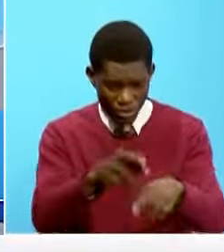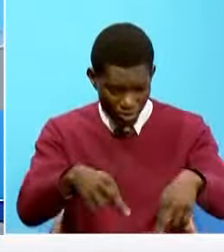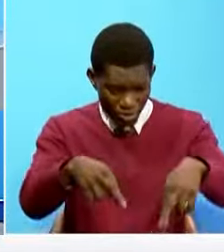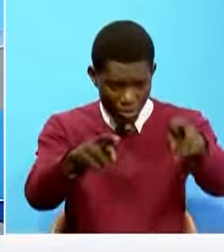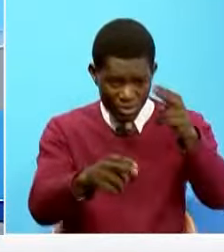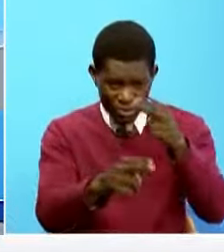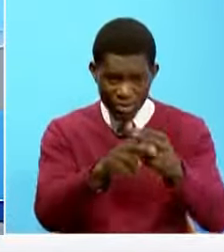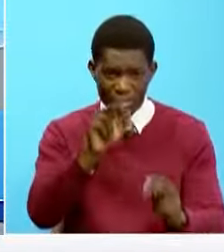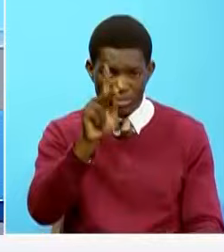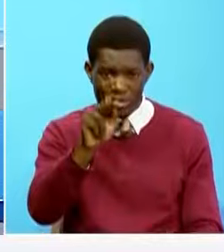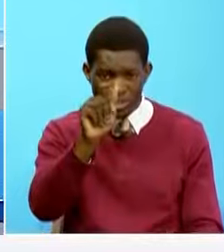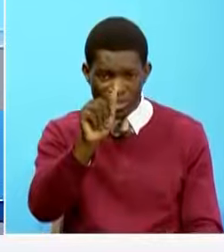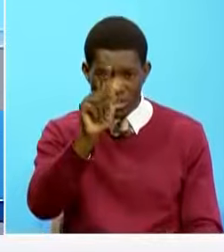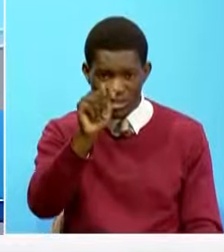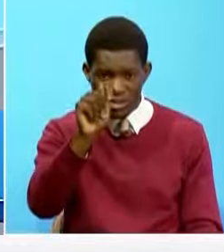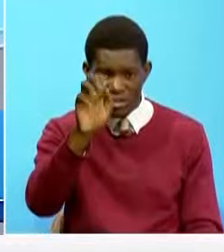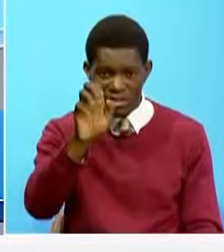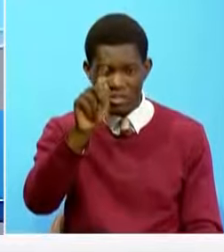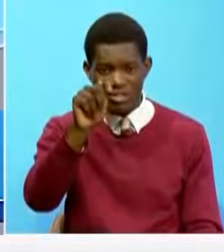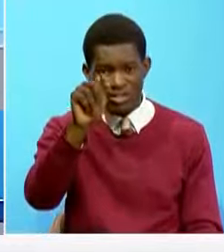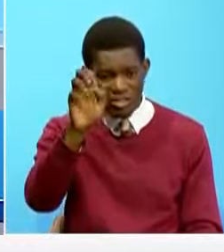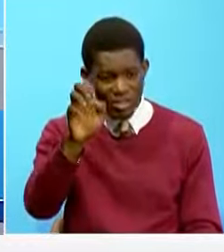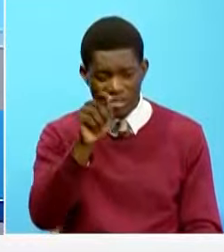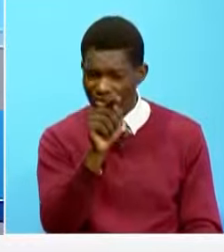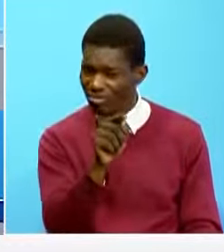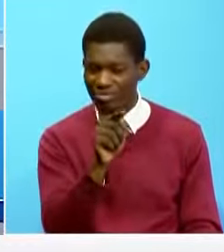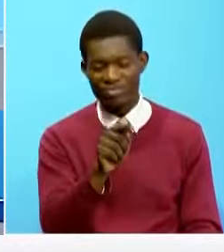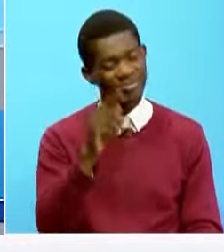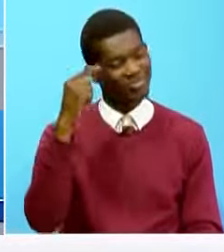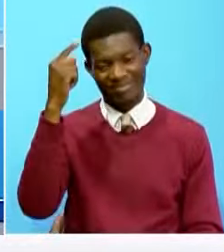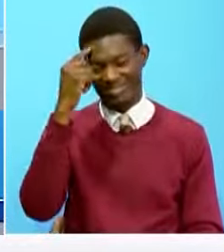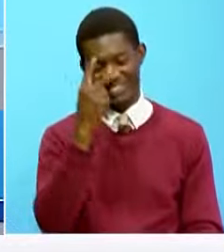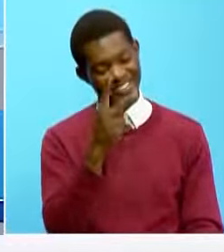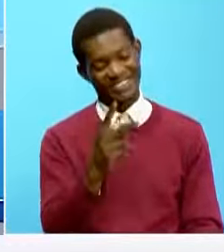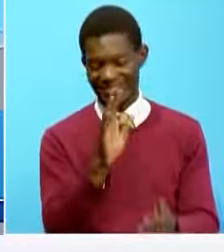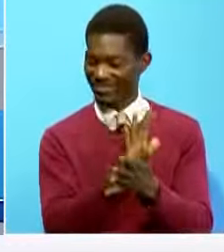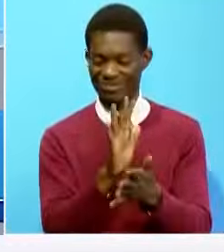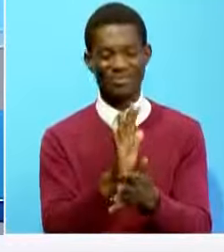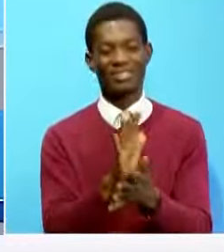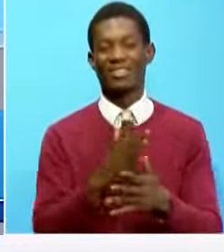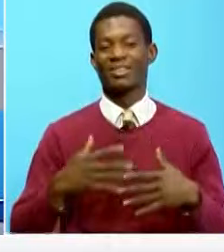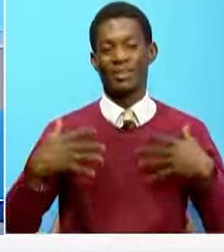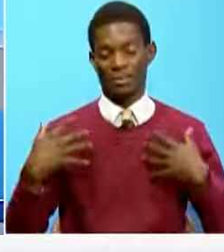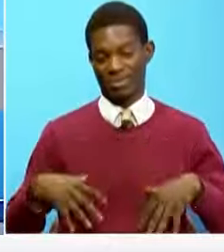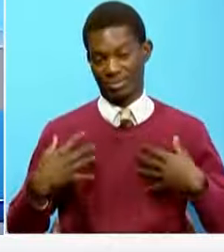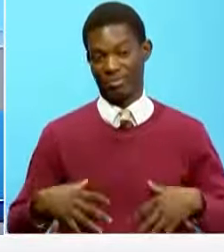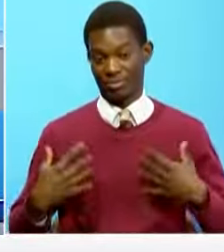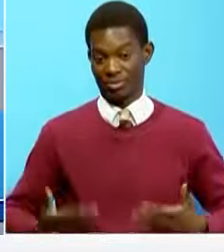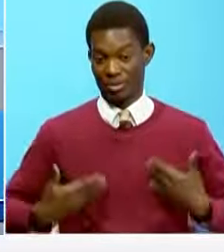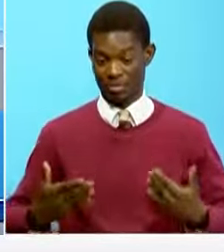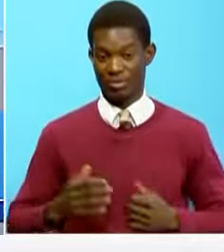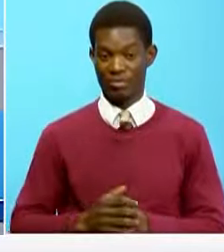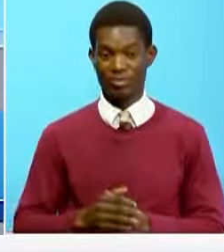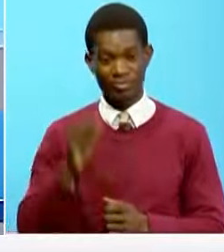Chanida Road. Speaking when he inspected the roadworks, Ministry of Information and Media Director Spokesperson